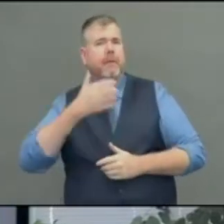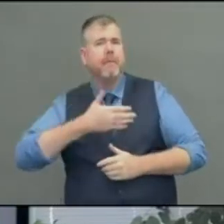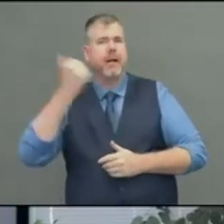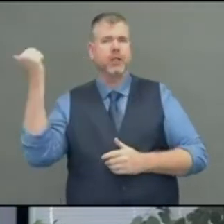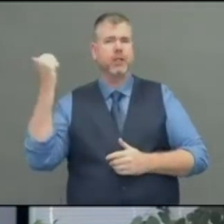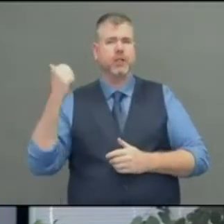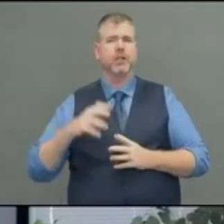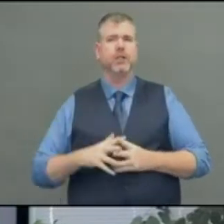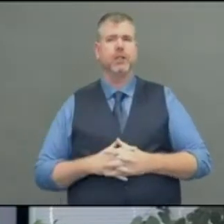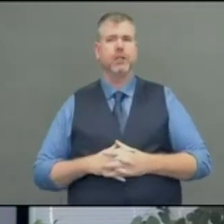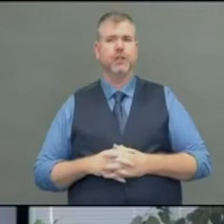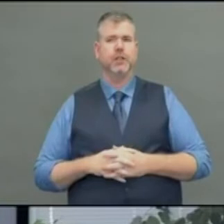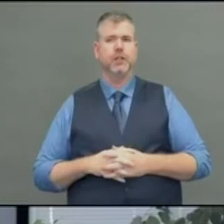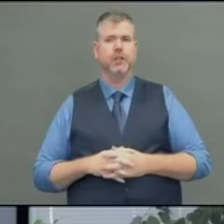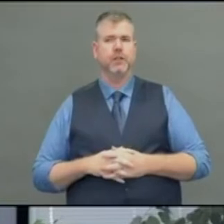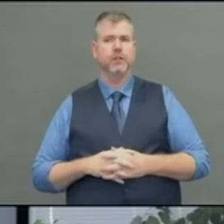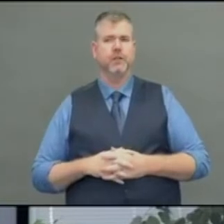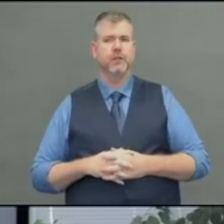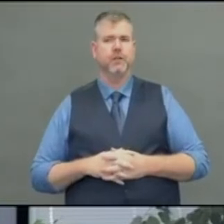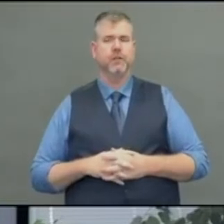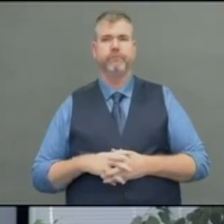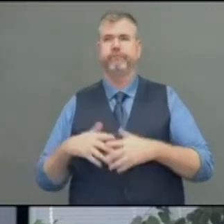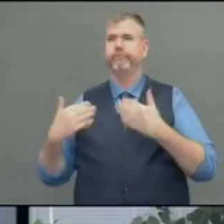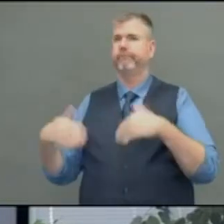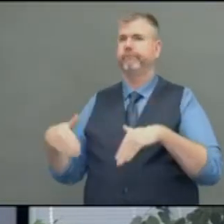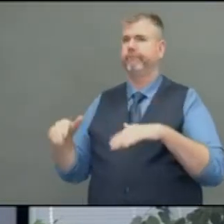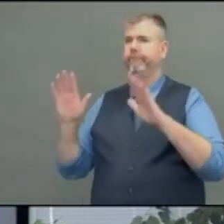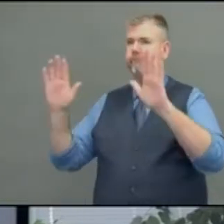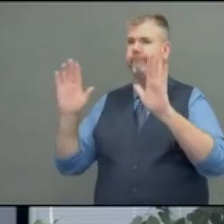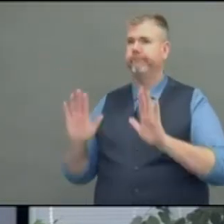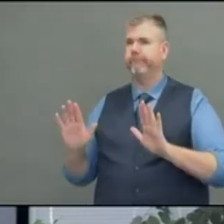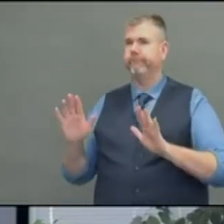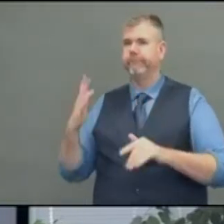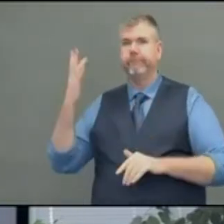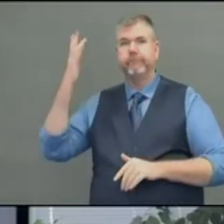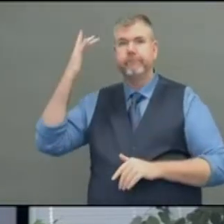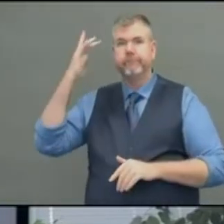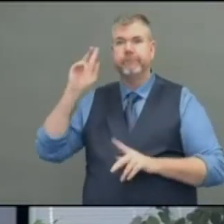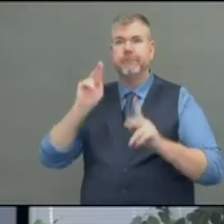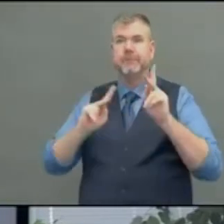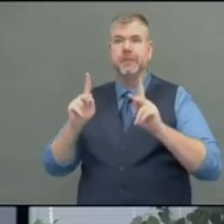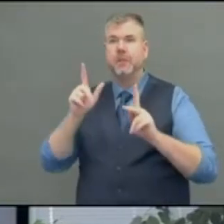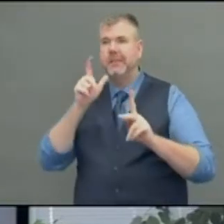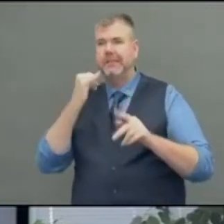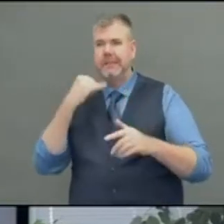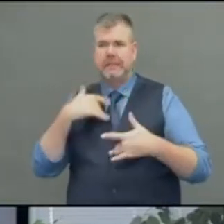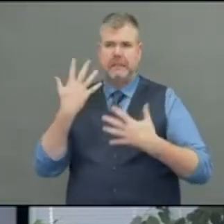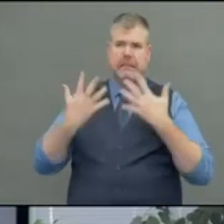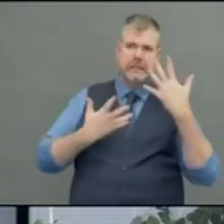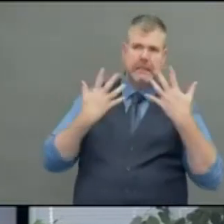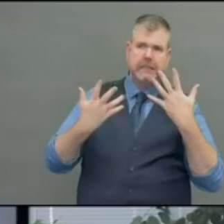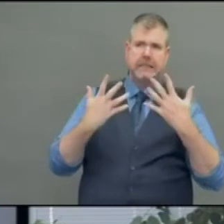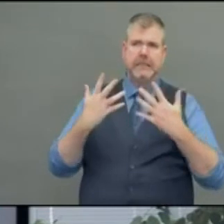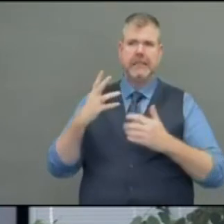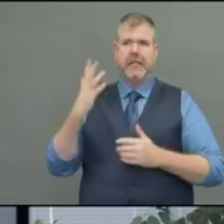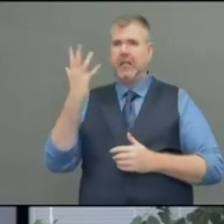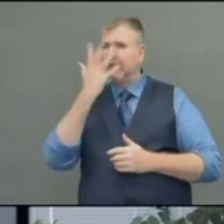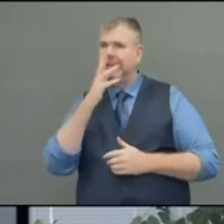out of place by picking up a huge device. So I'm glad that this has that look and feel of a natural cell